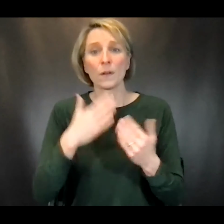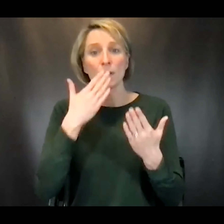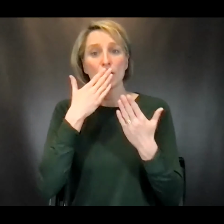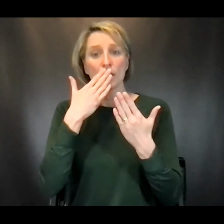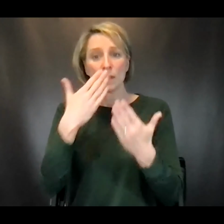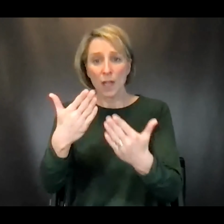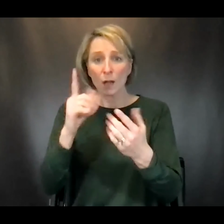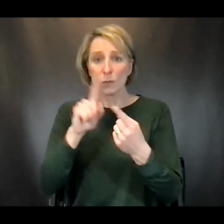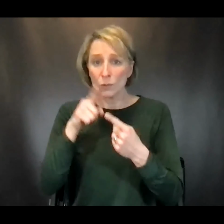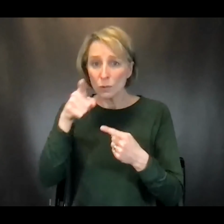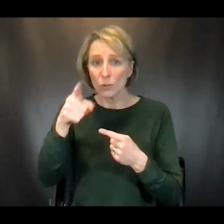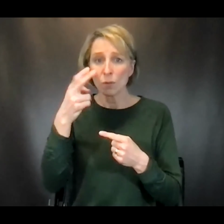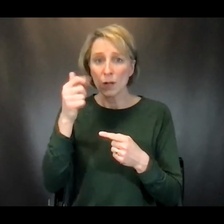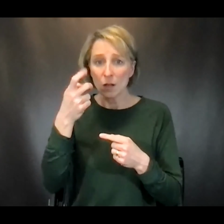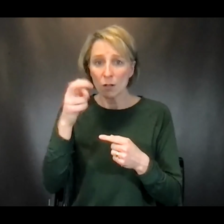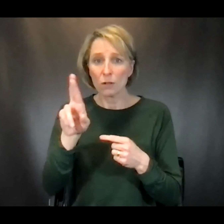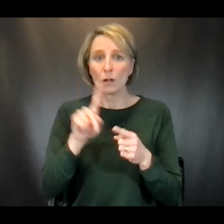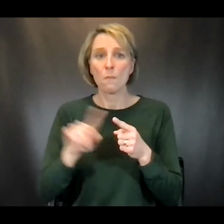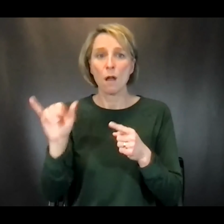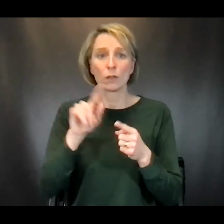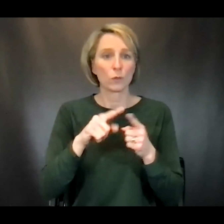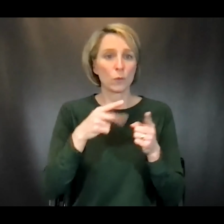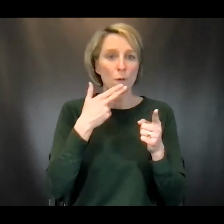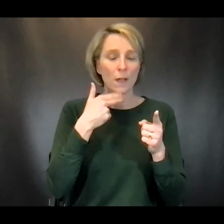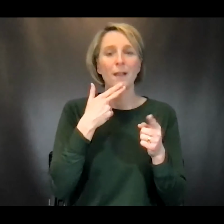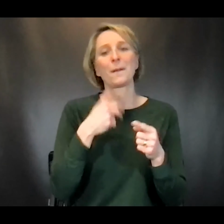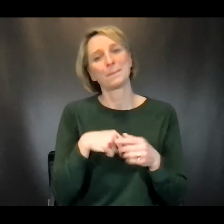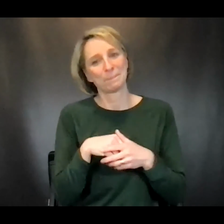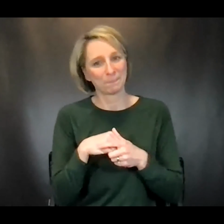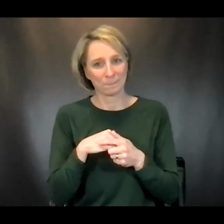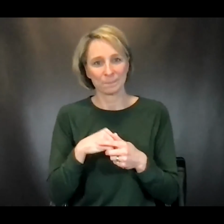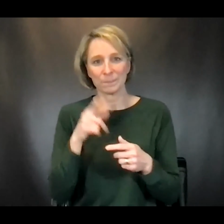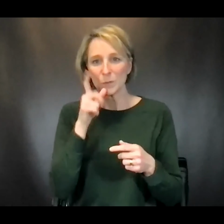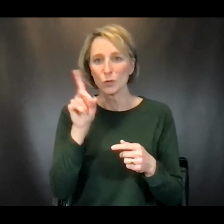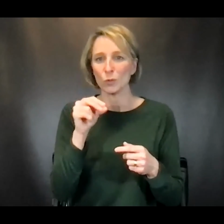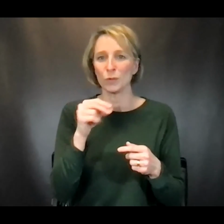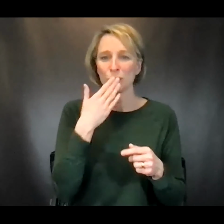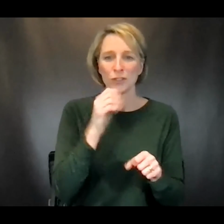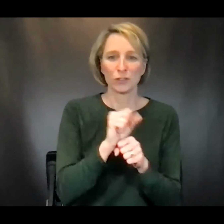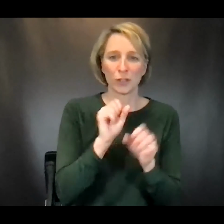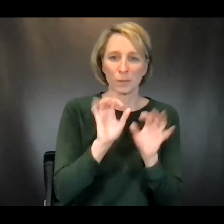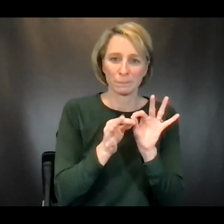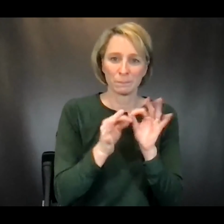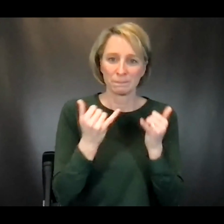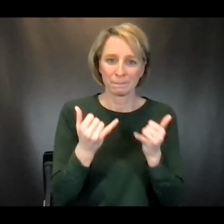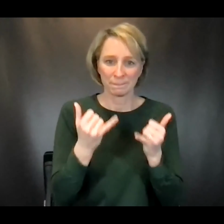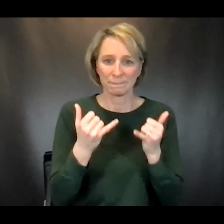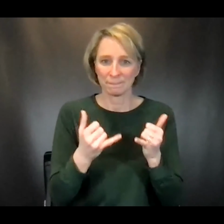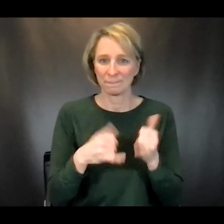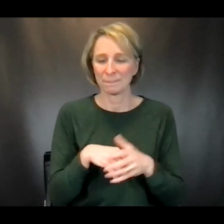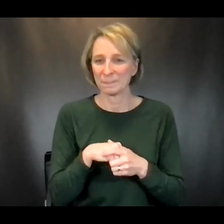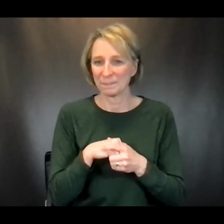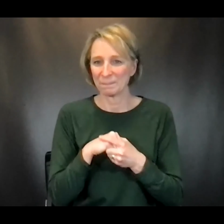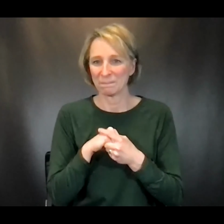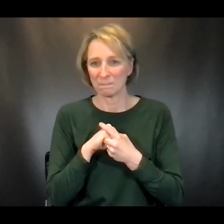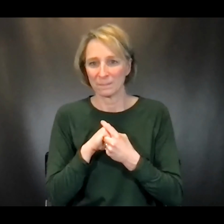to you, but also to Heidi, who's doing an amazing job interpreting today. Yes.